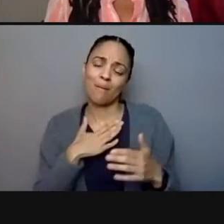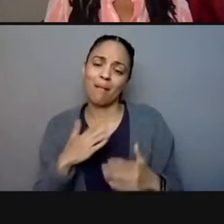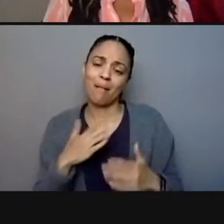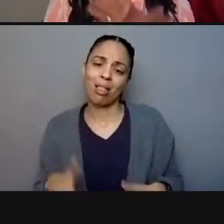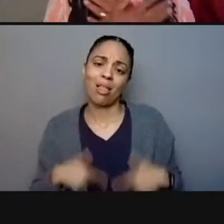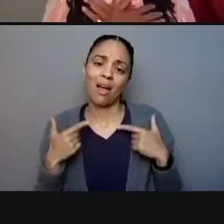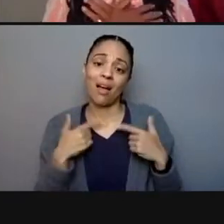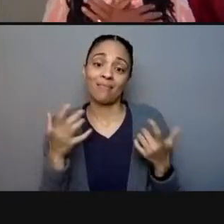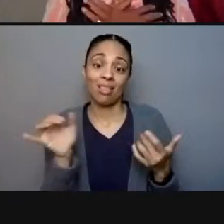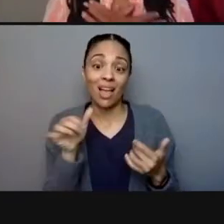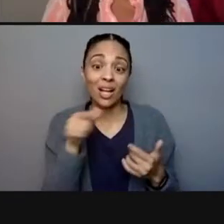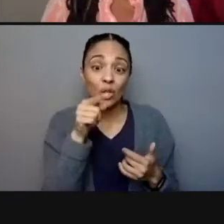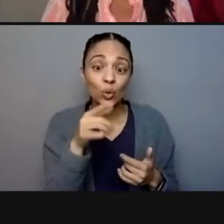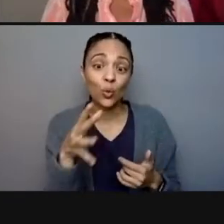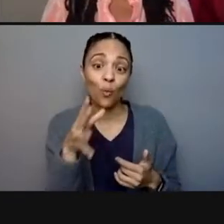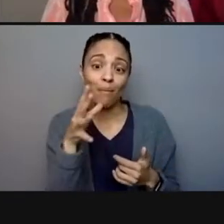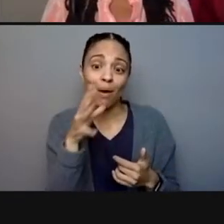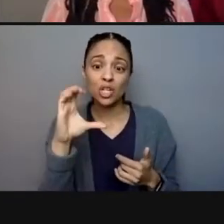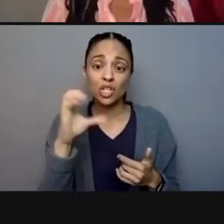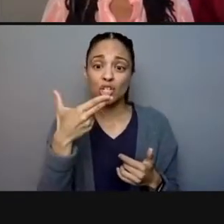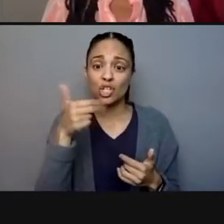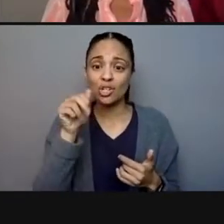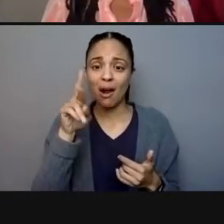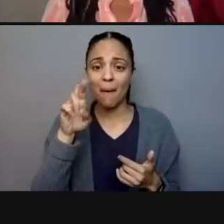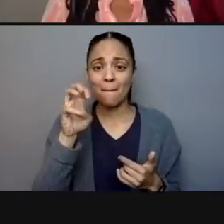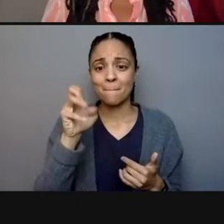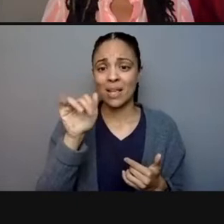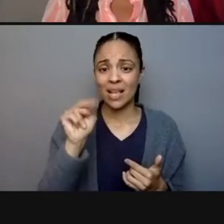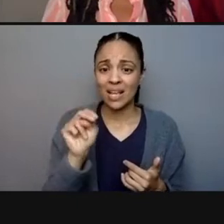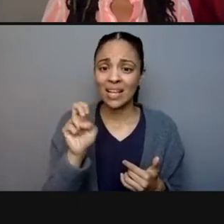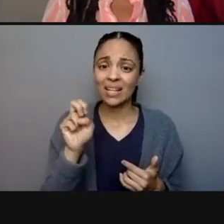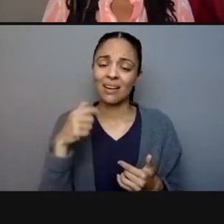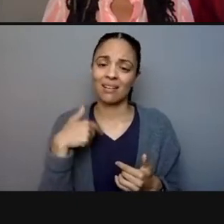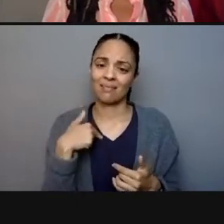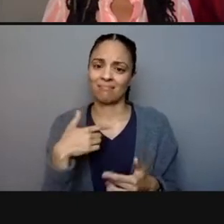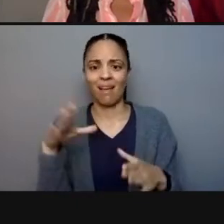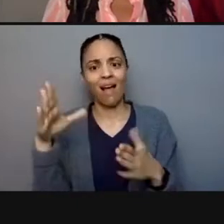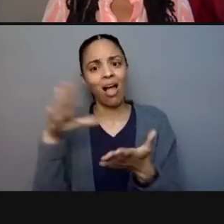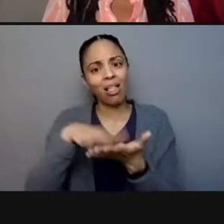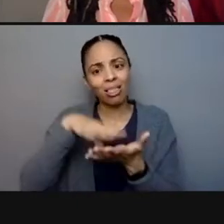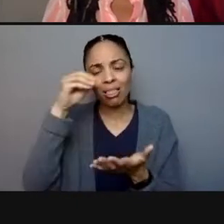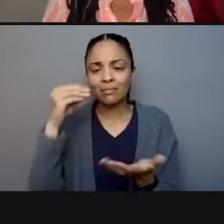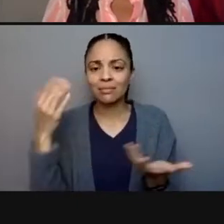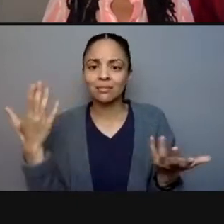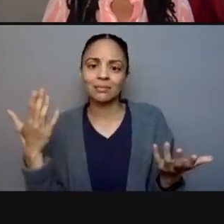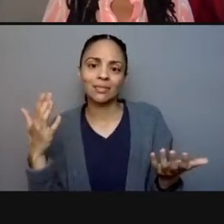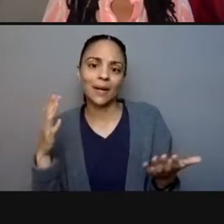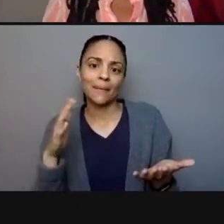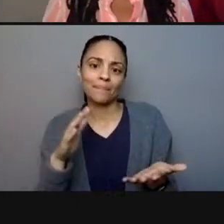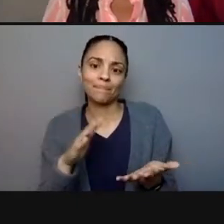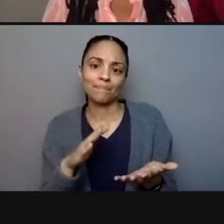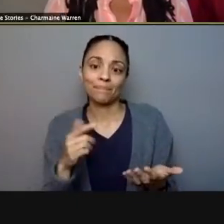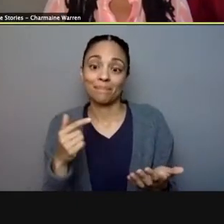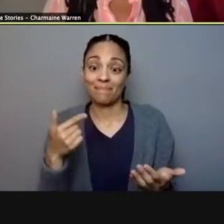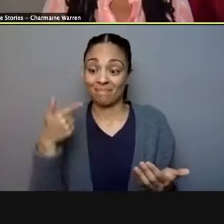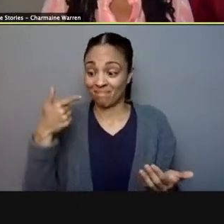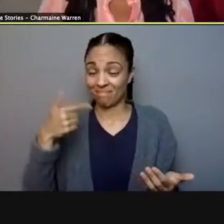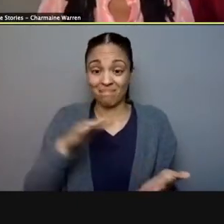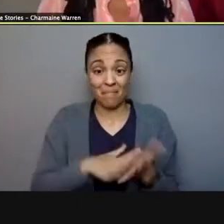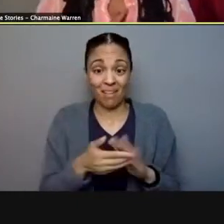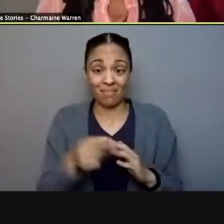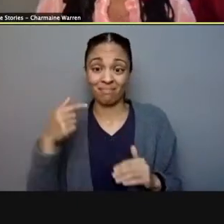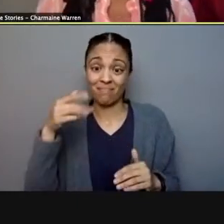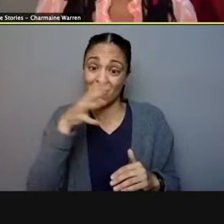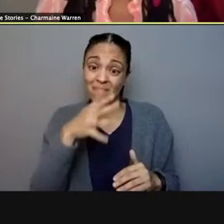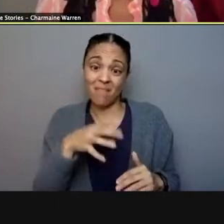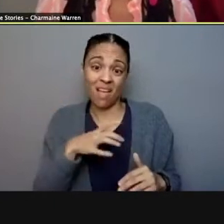and how to respect. I mean, just really start to help me become the man that I am. I'll say that. Oh my gosh, that makes